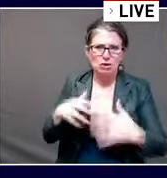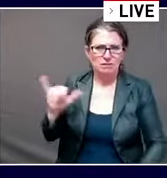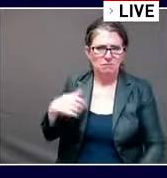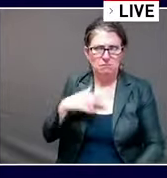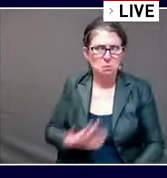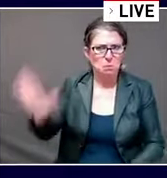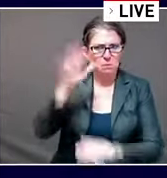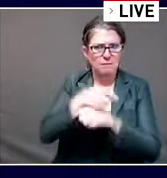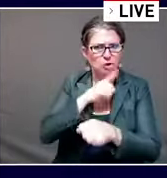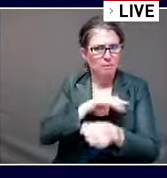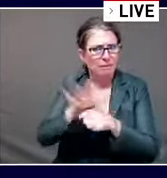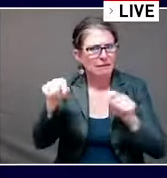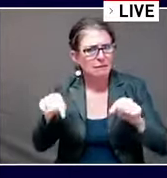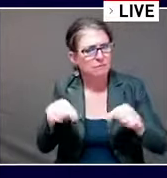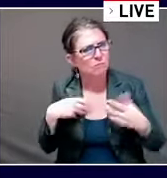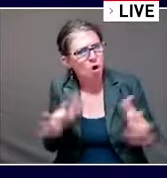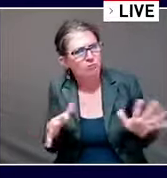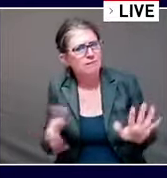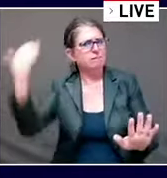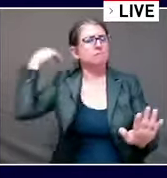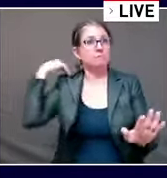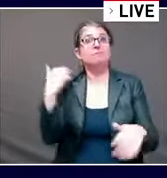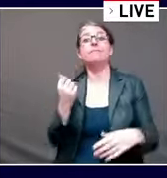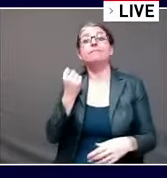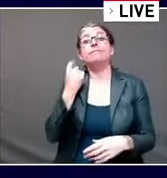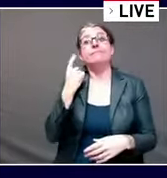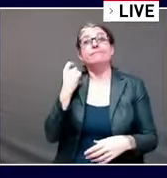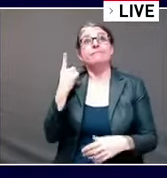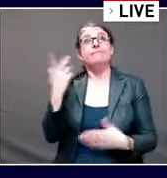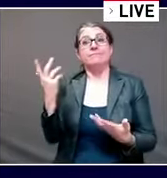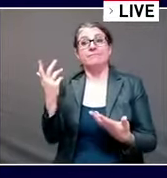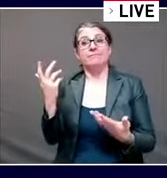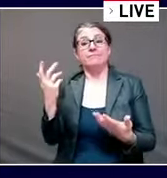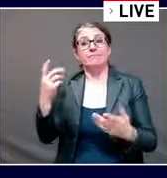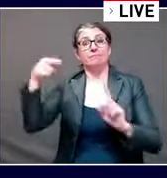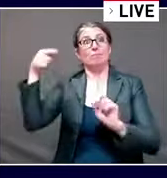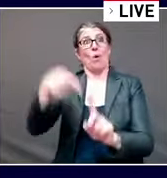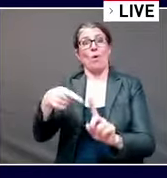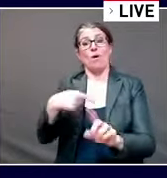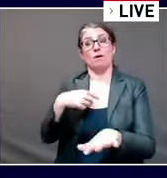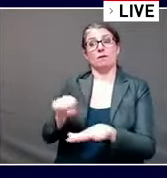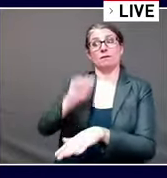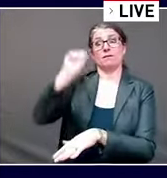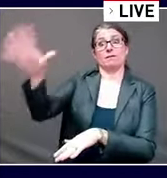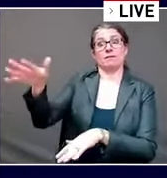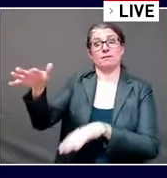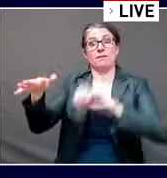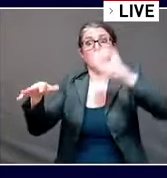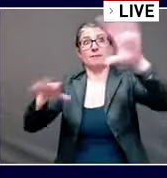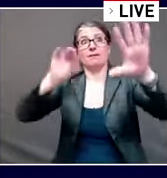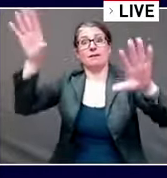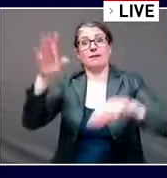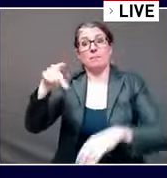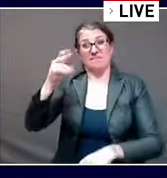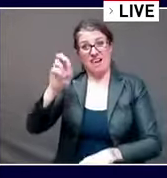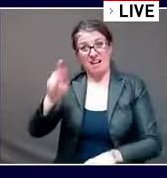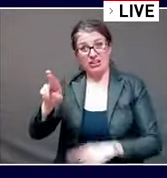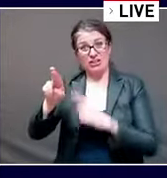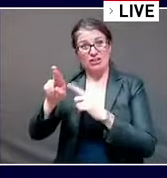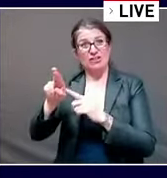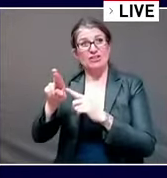for the most part, we want to bring people to the vaccine because of that storage requirement. But with the